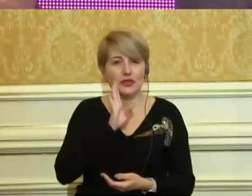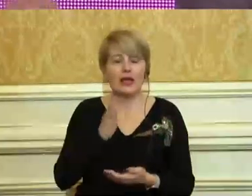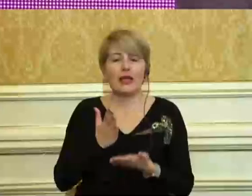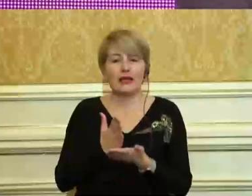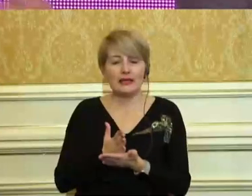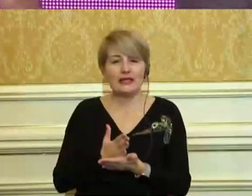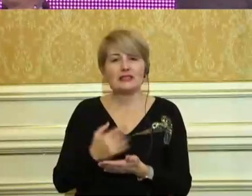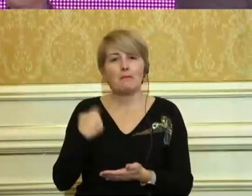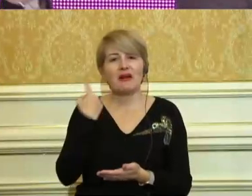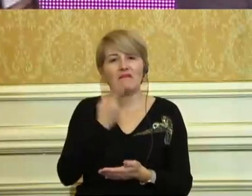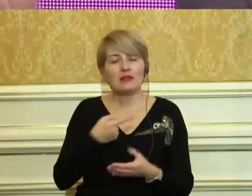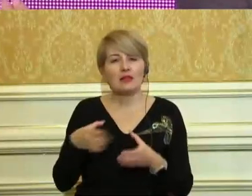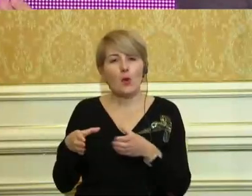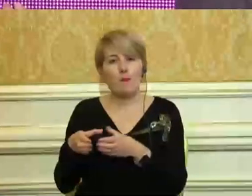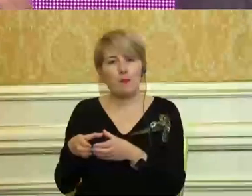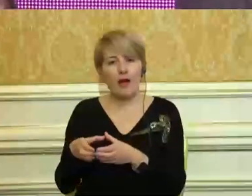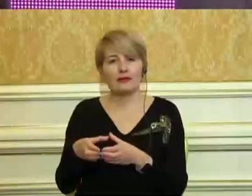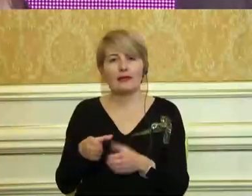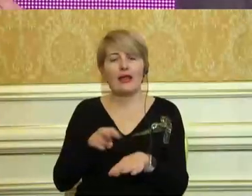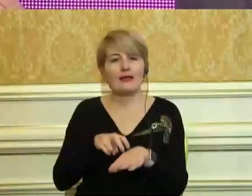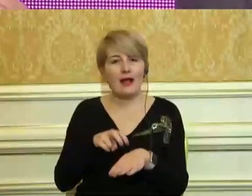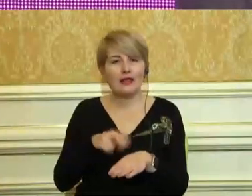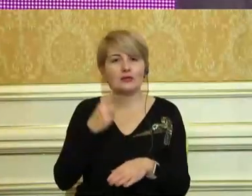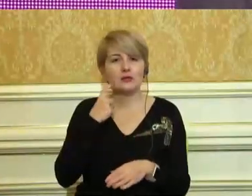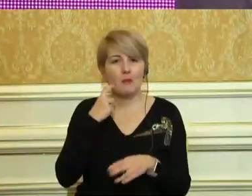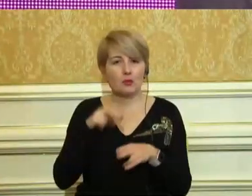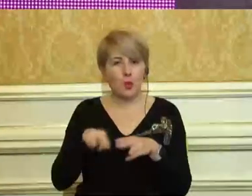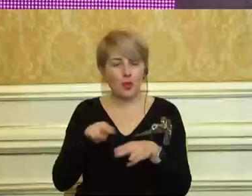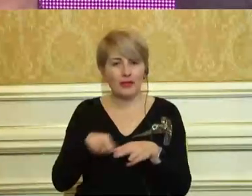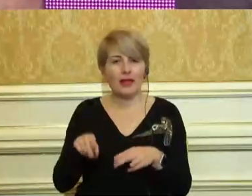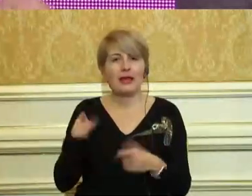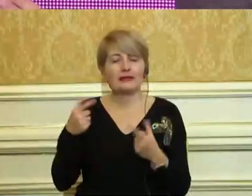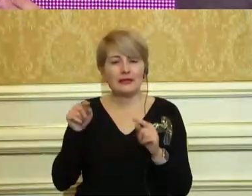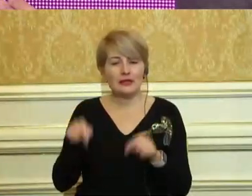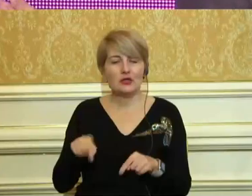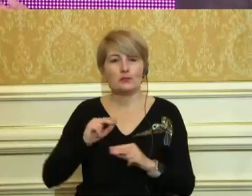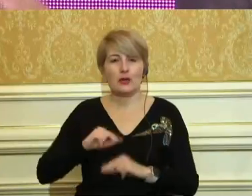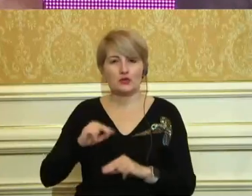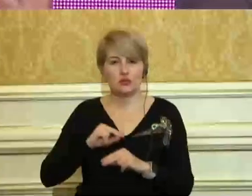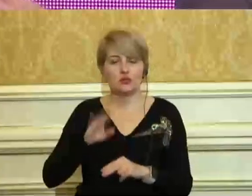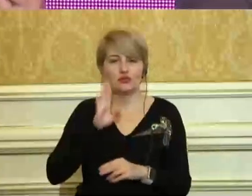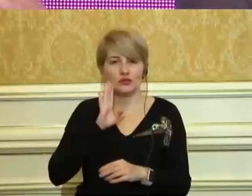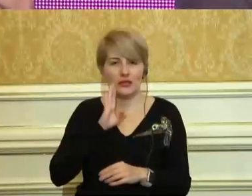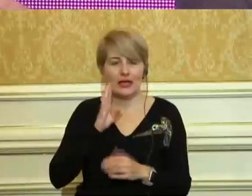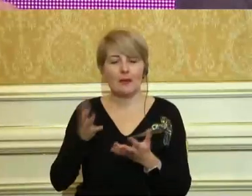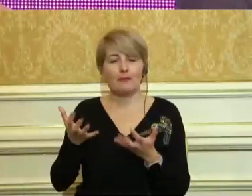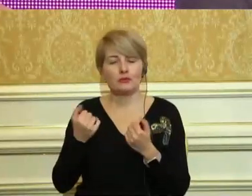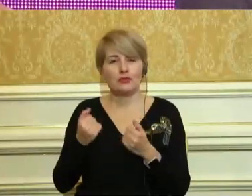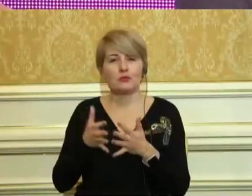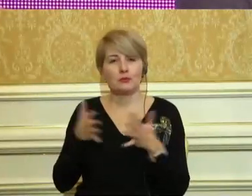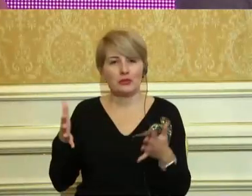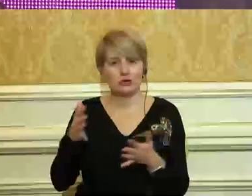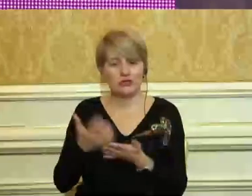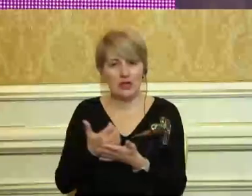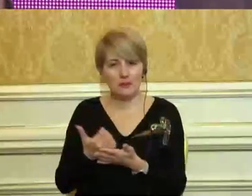labs, and the employees of labs, the majority women, dentists, also the